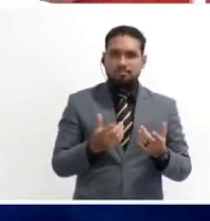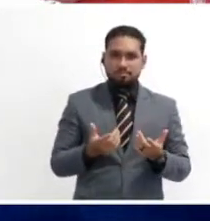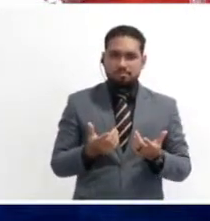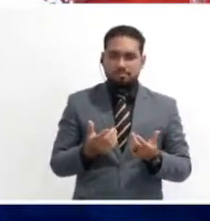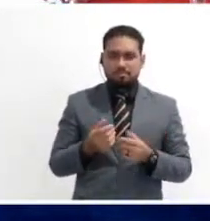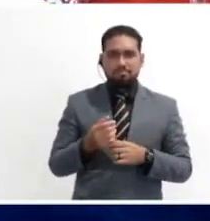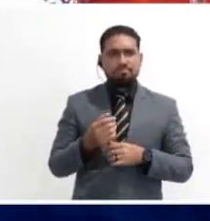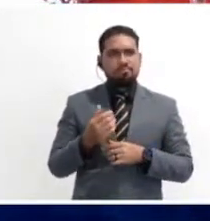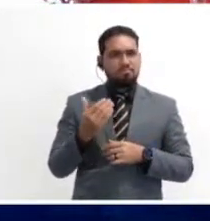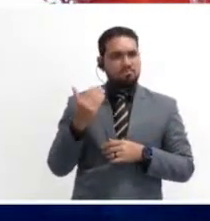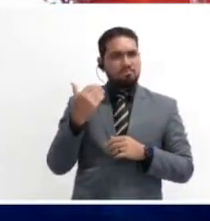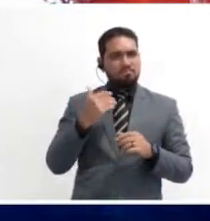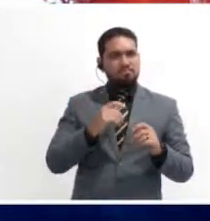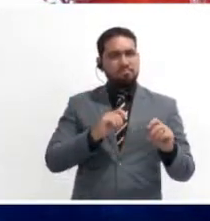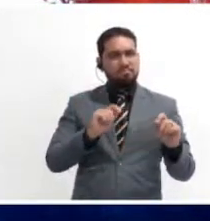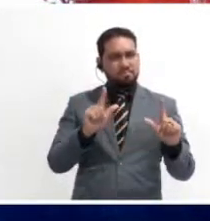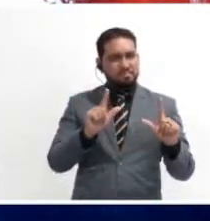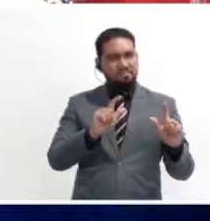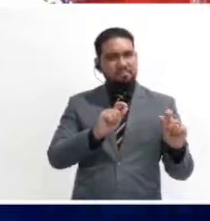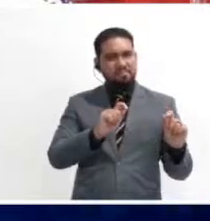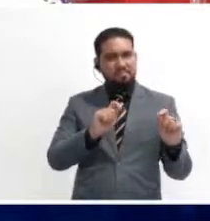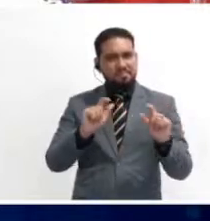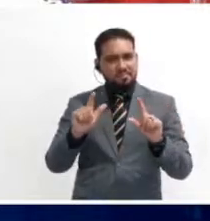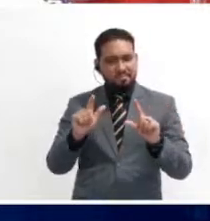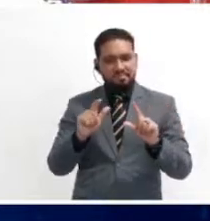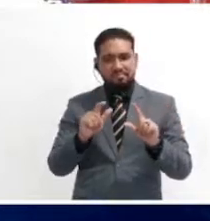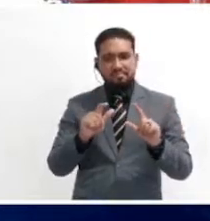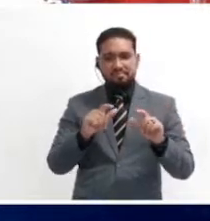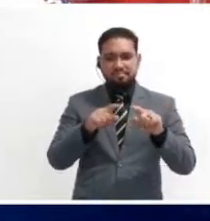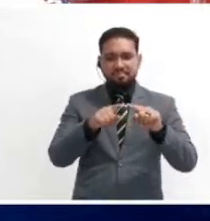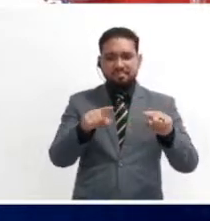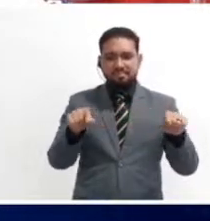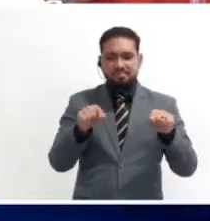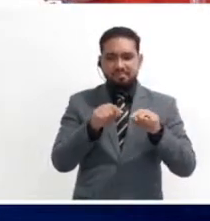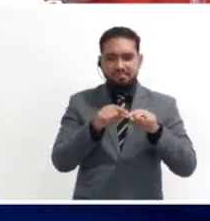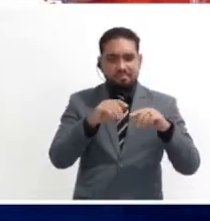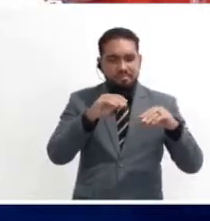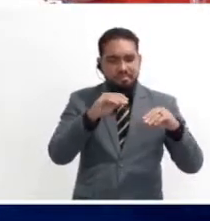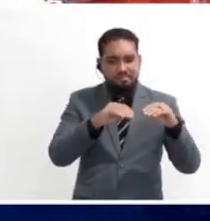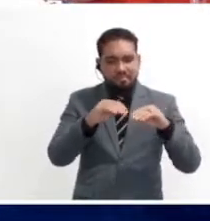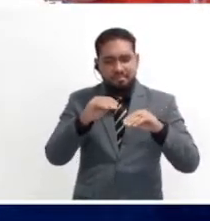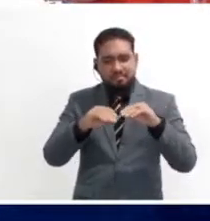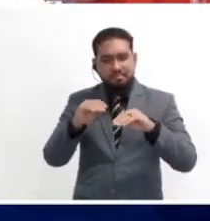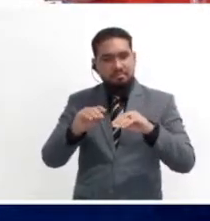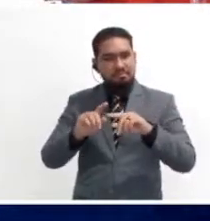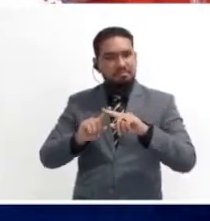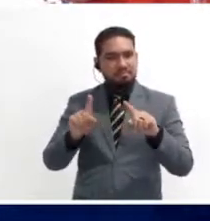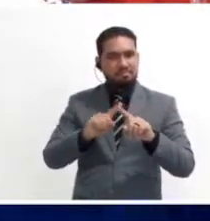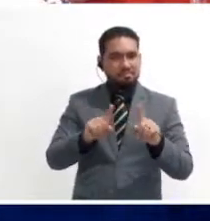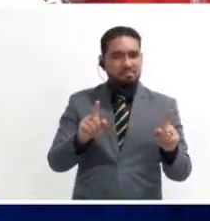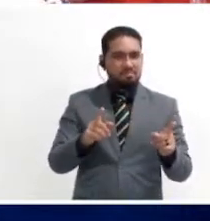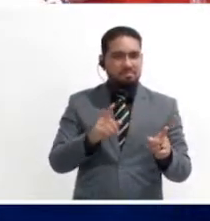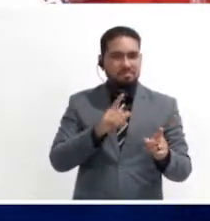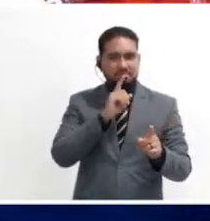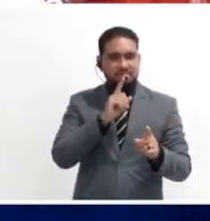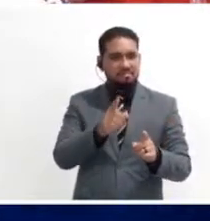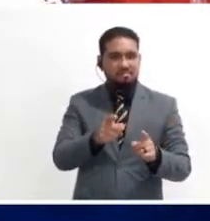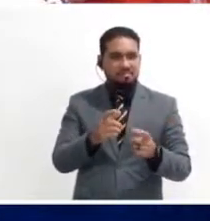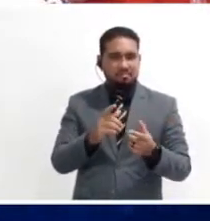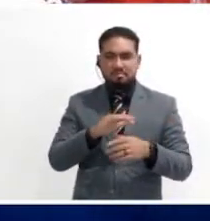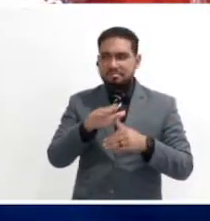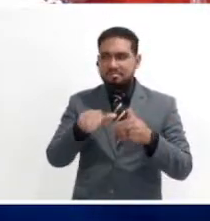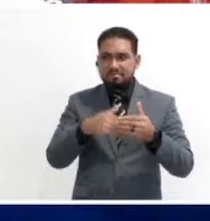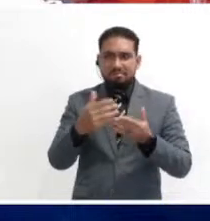very earliest packages. Nothing ever seems to go away in packaging, so we still have the same kind of